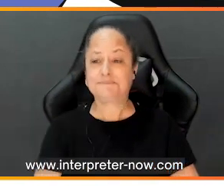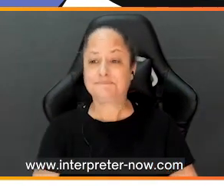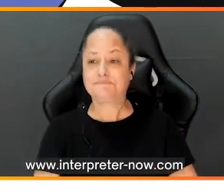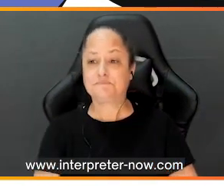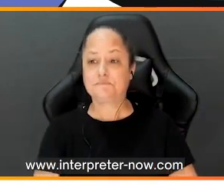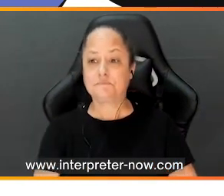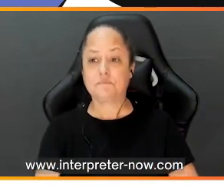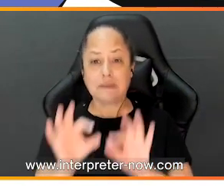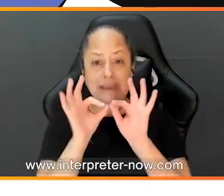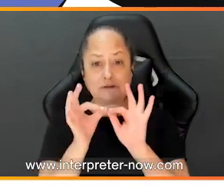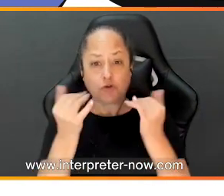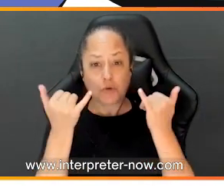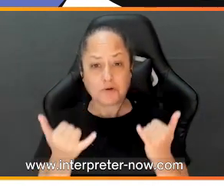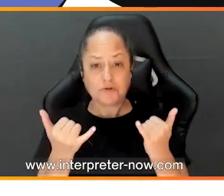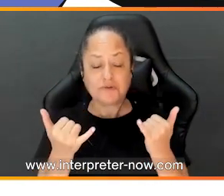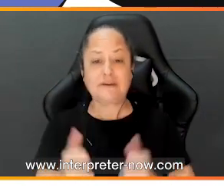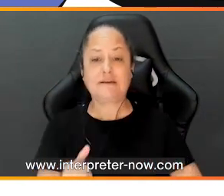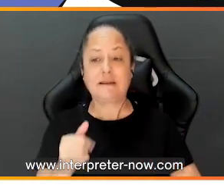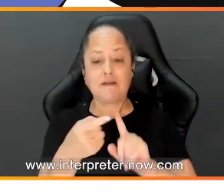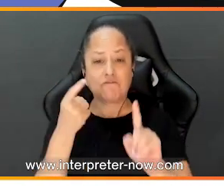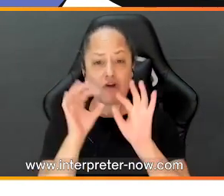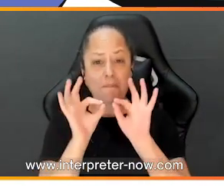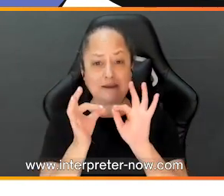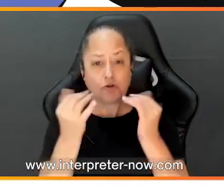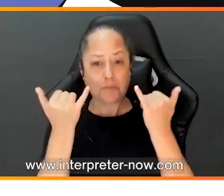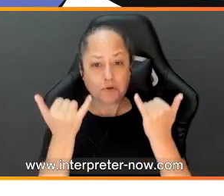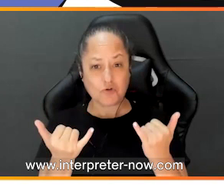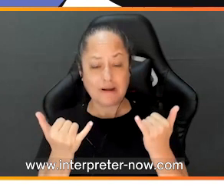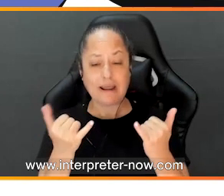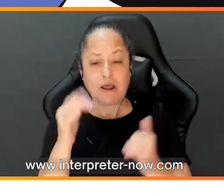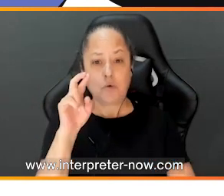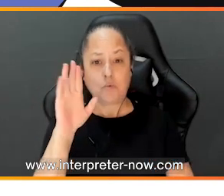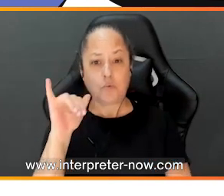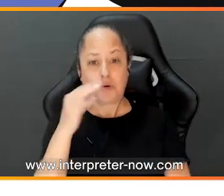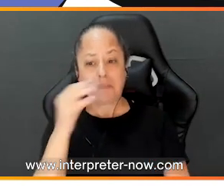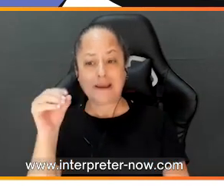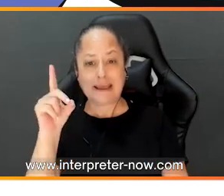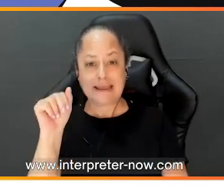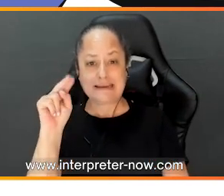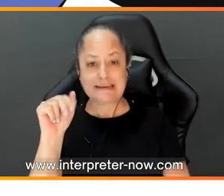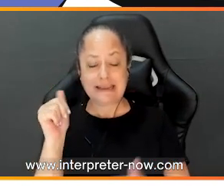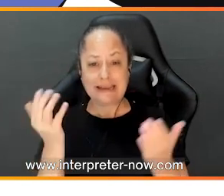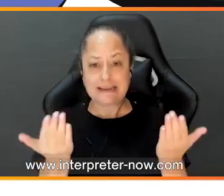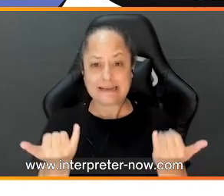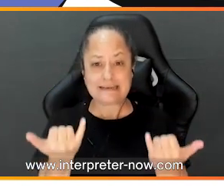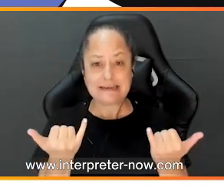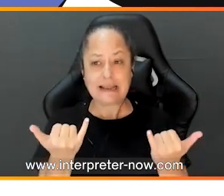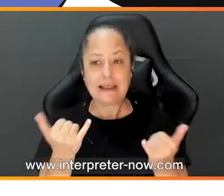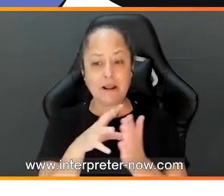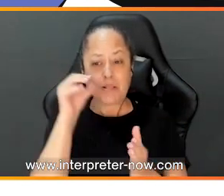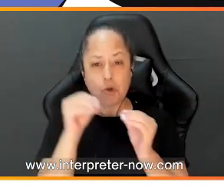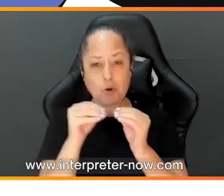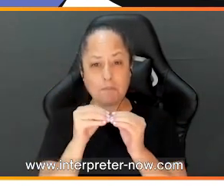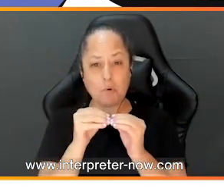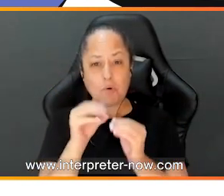Awesome. Excellent. And our interpreters today are from Interpreter Now, Ruby and Dana here today. You can learn